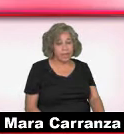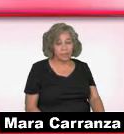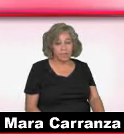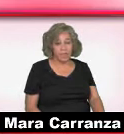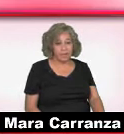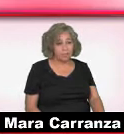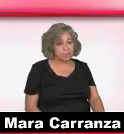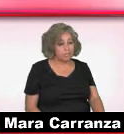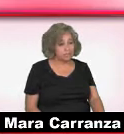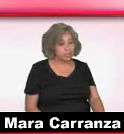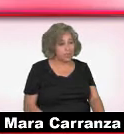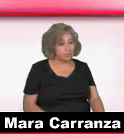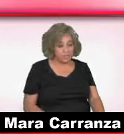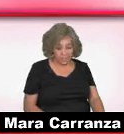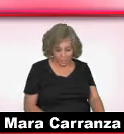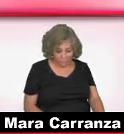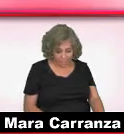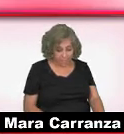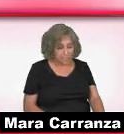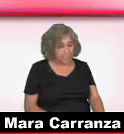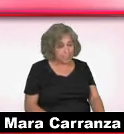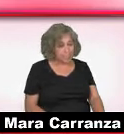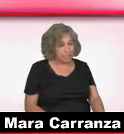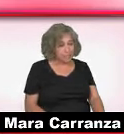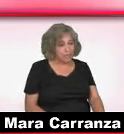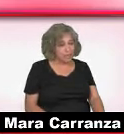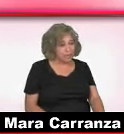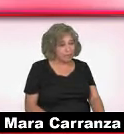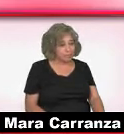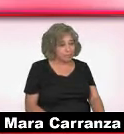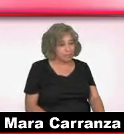I really need more subscribers. So